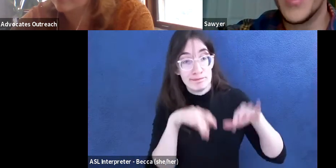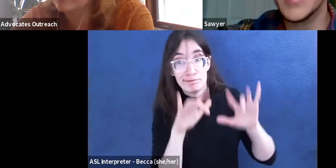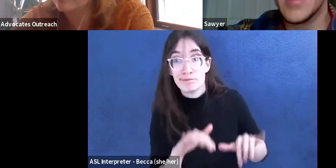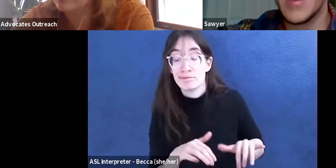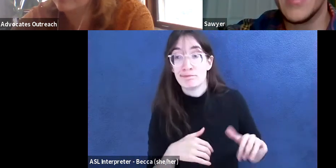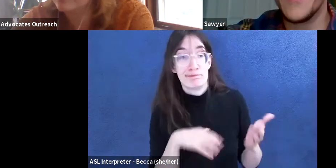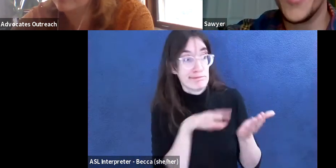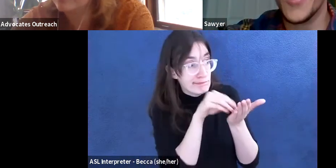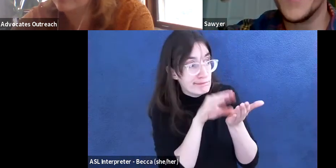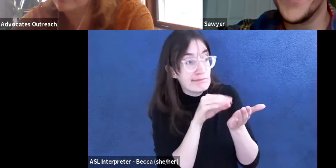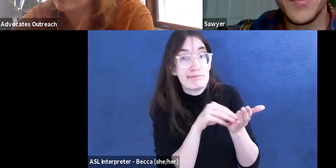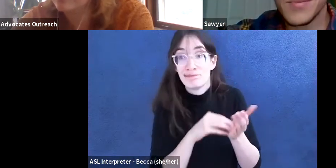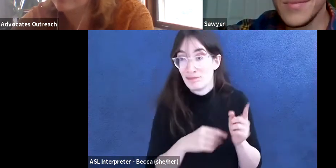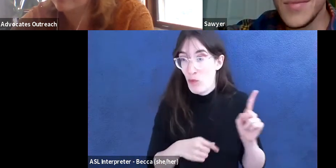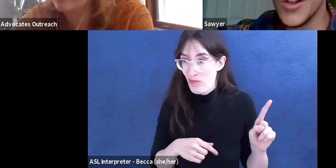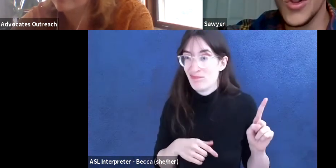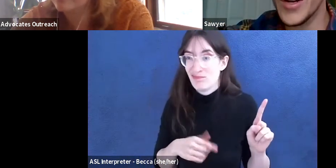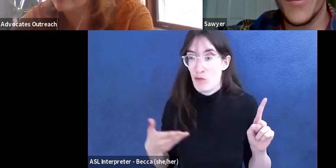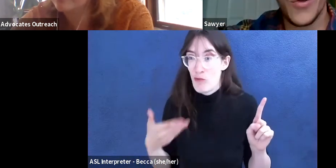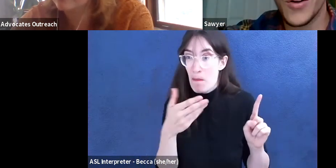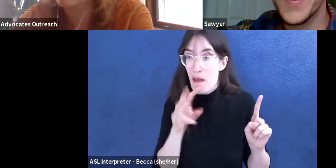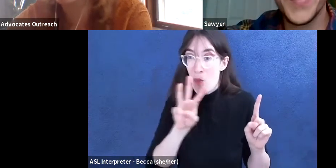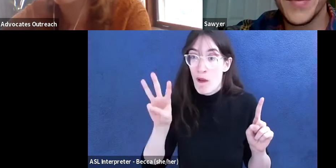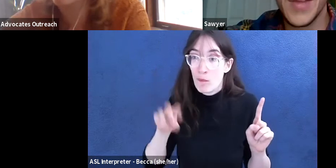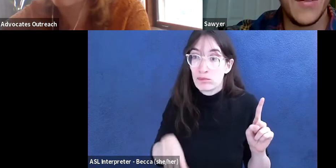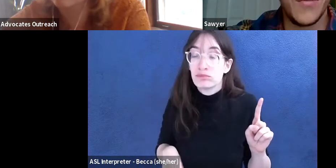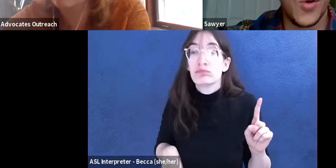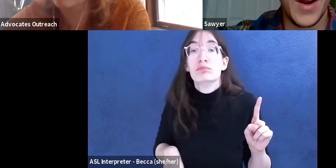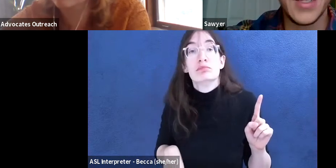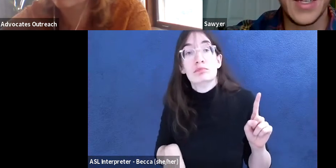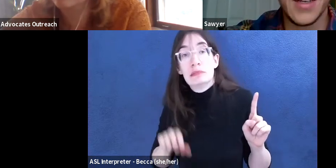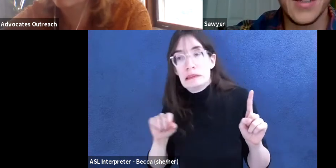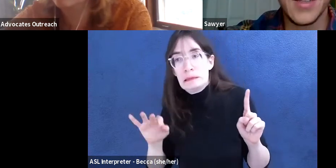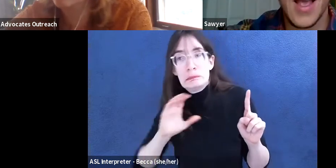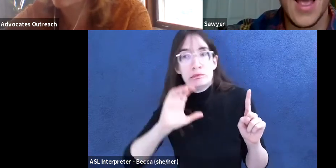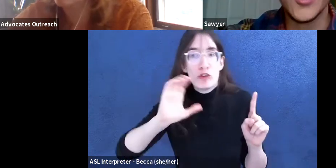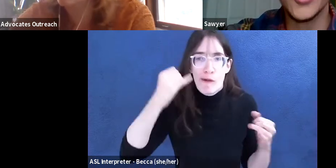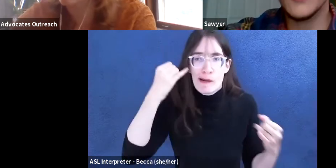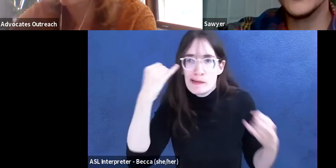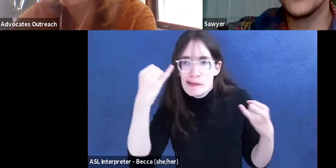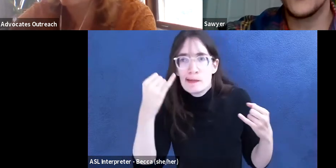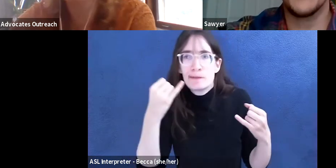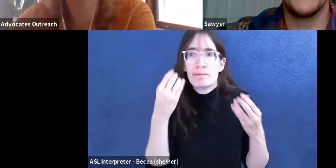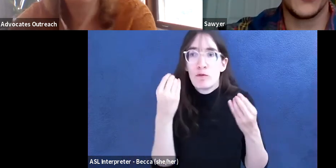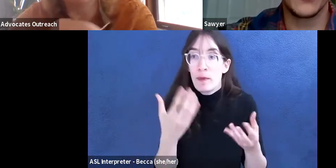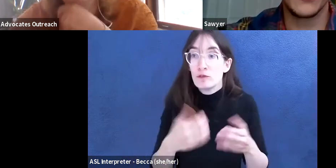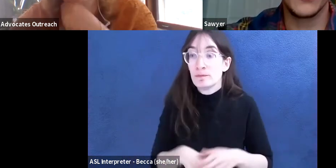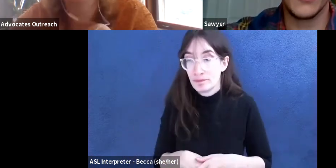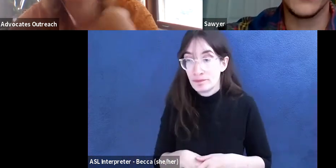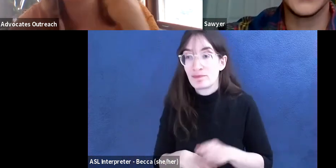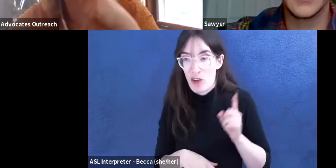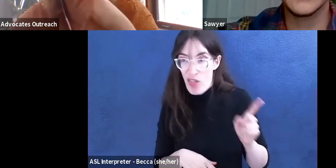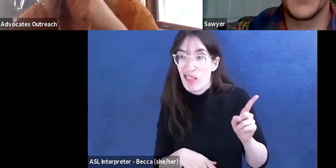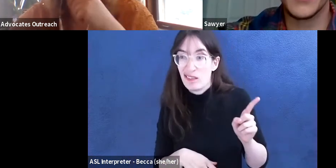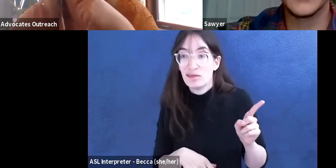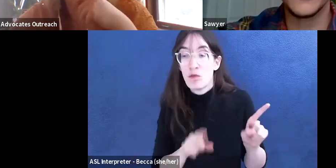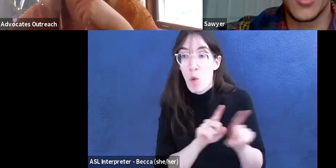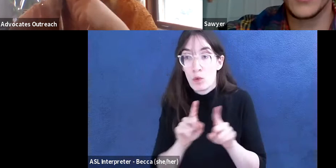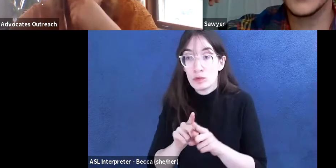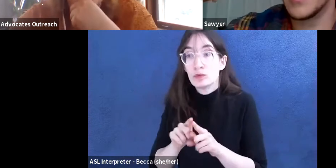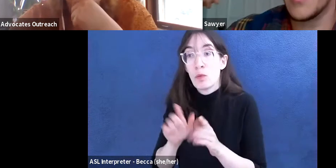based on their bodies. But also just how wide of an array of like gender expression there is.